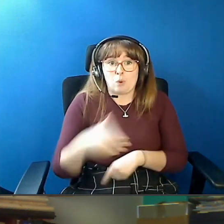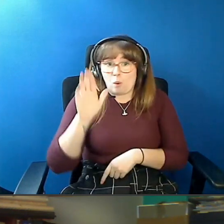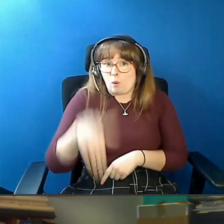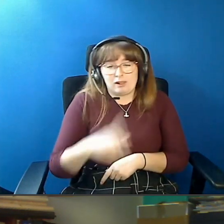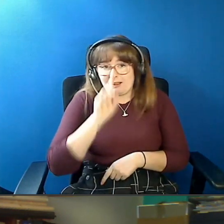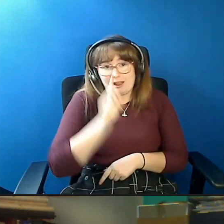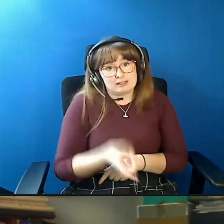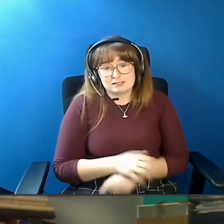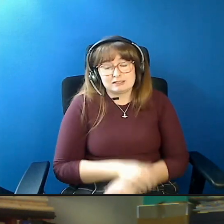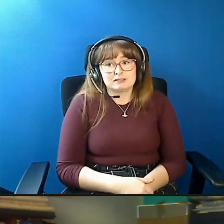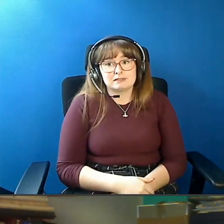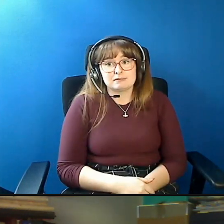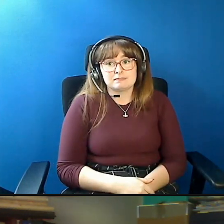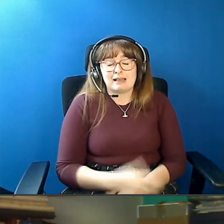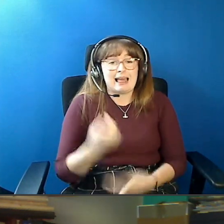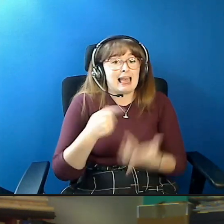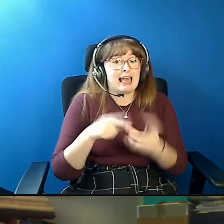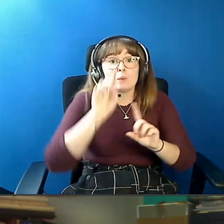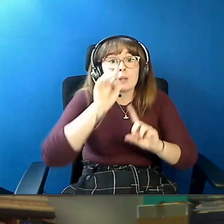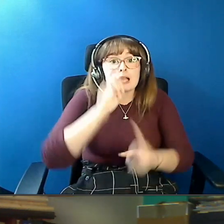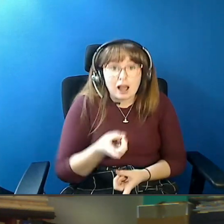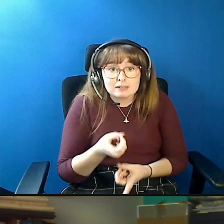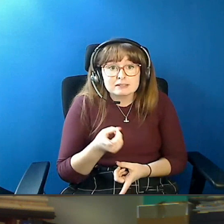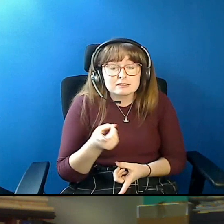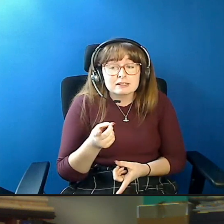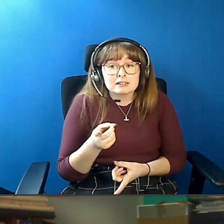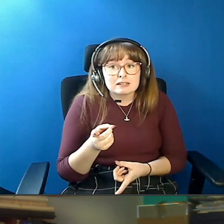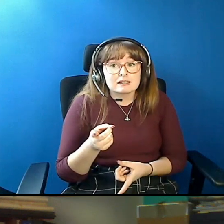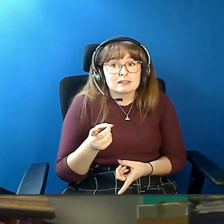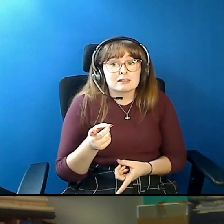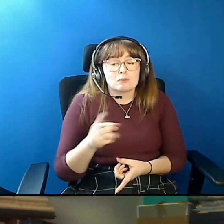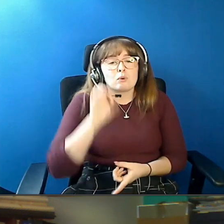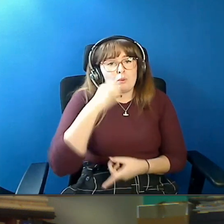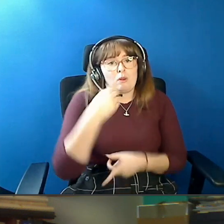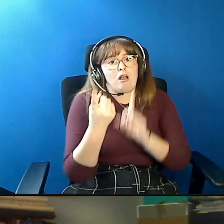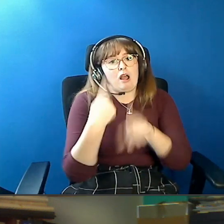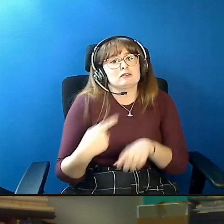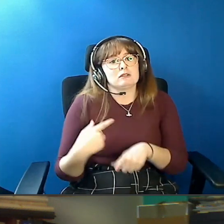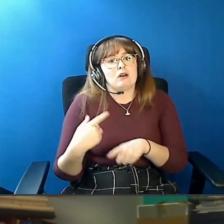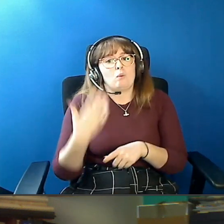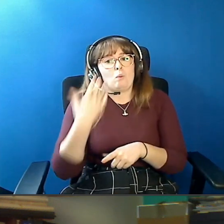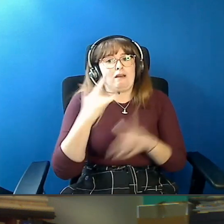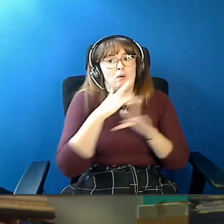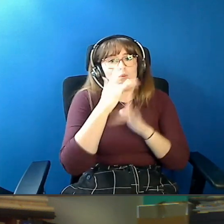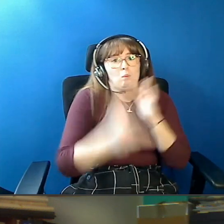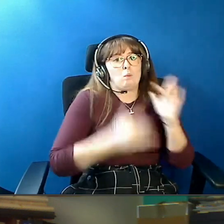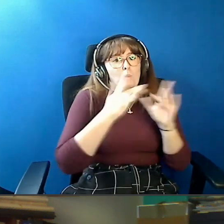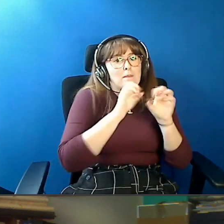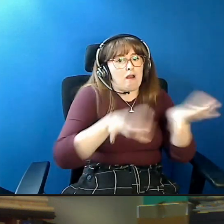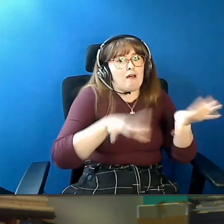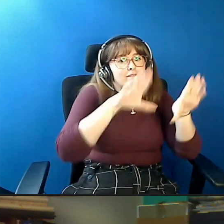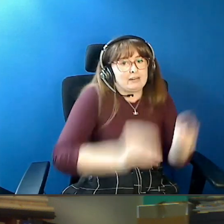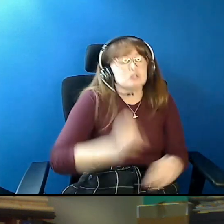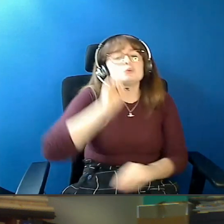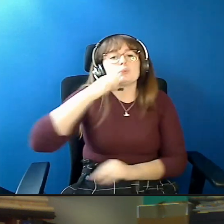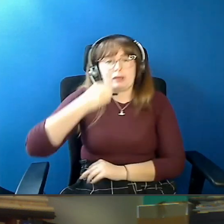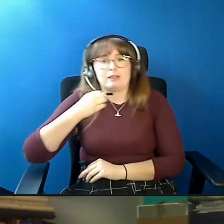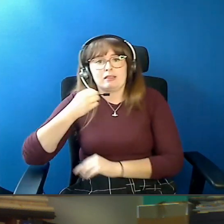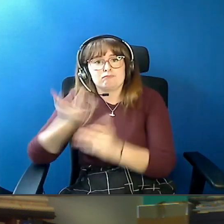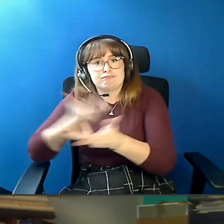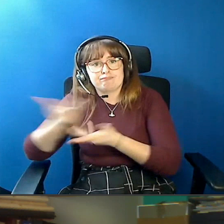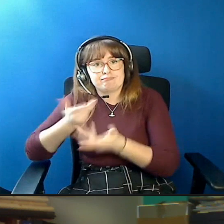them. If we don't get a chance to touch on a question, we will respond to you offline. So thank you for submitting them. So Sean,